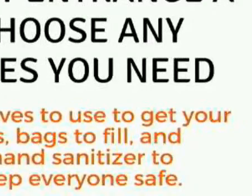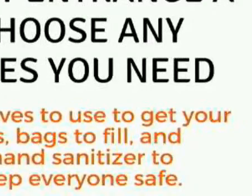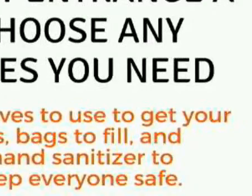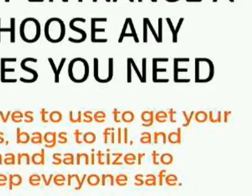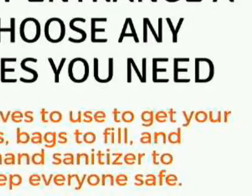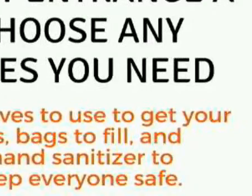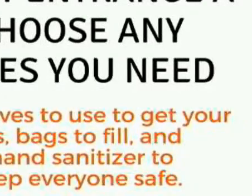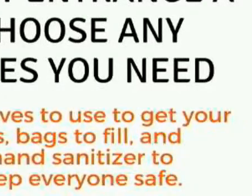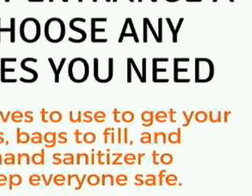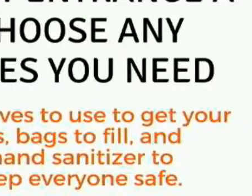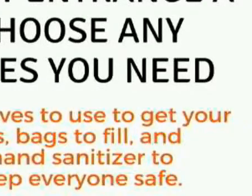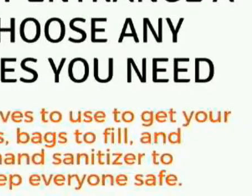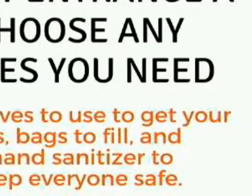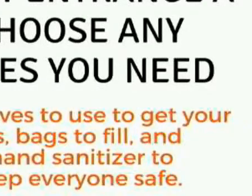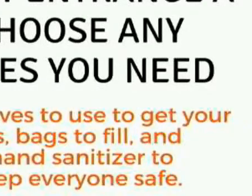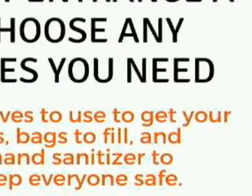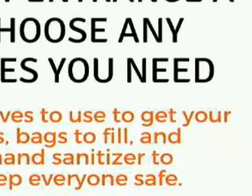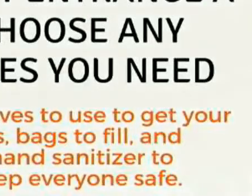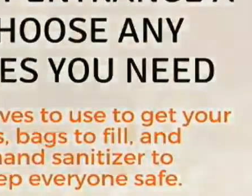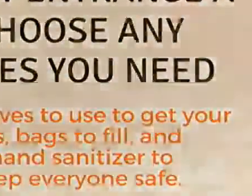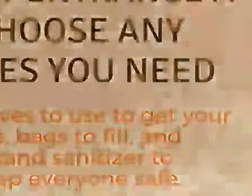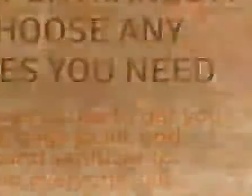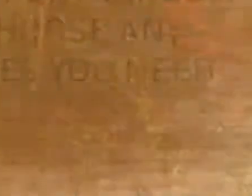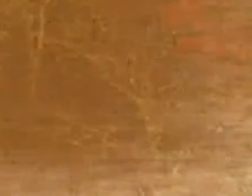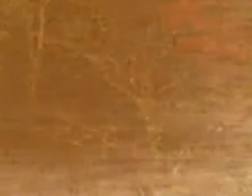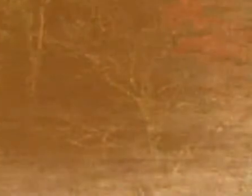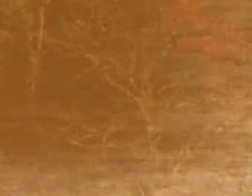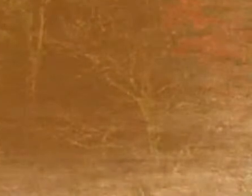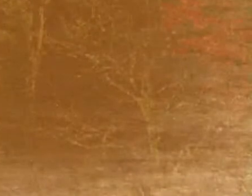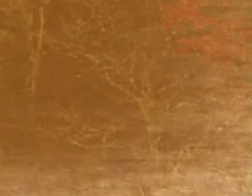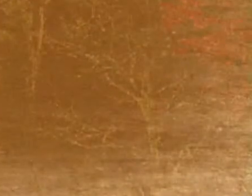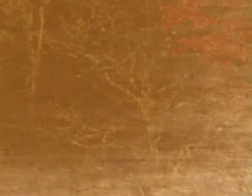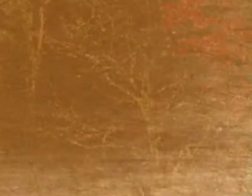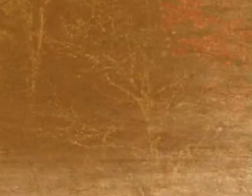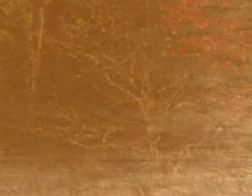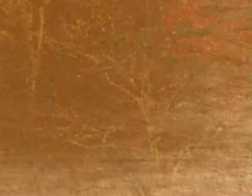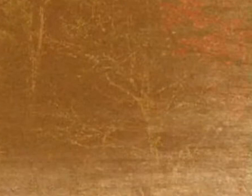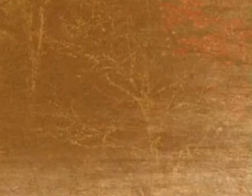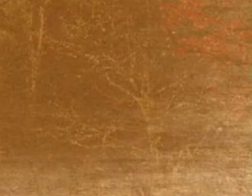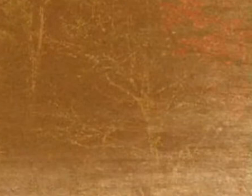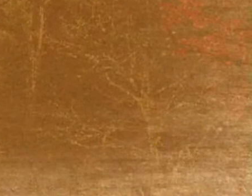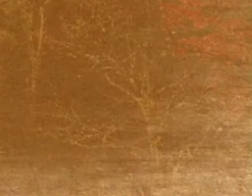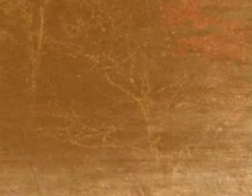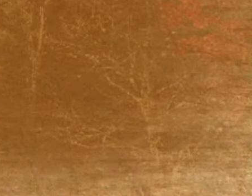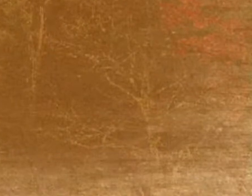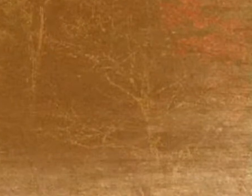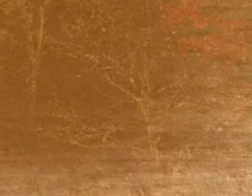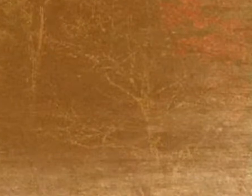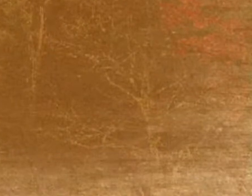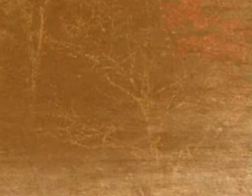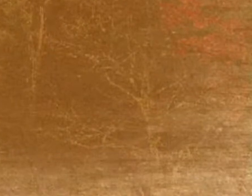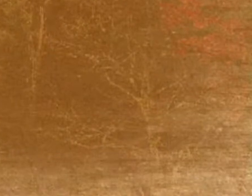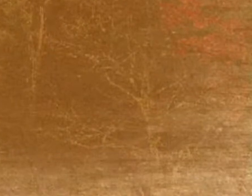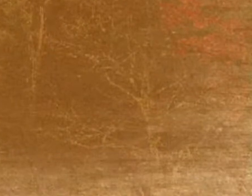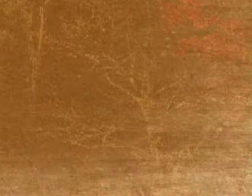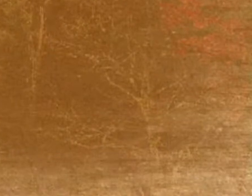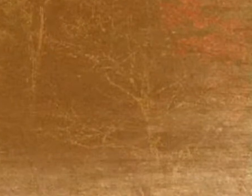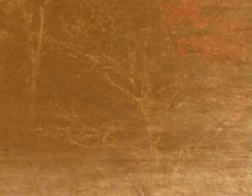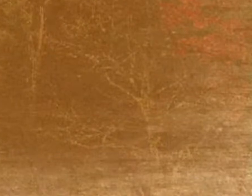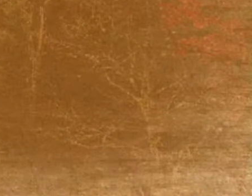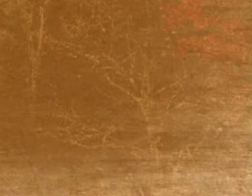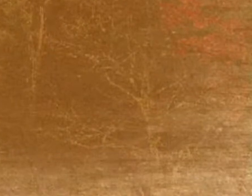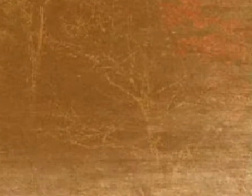all ages at Lover's Lane want to welcome you to the church family. In fact, we do too. My name is Jack. And I'm